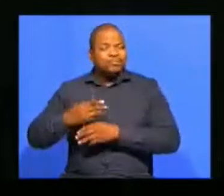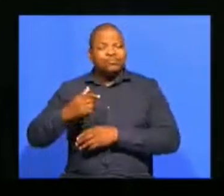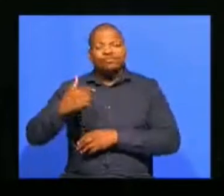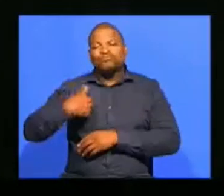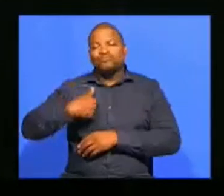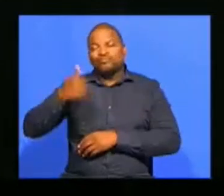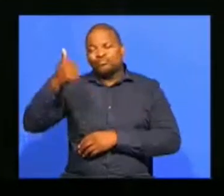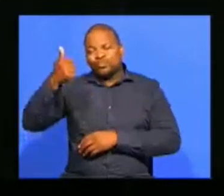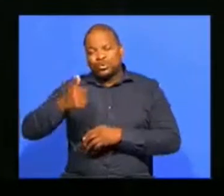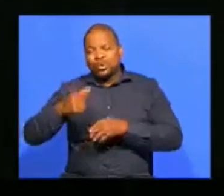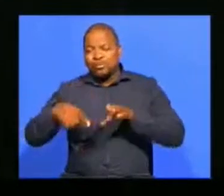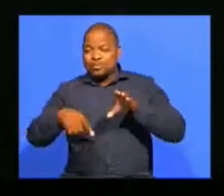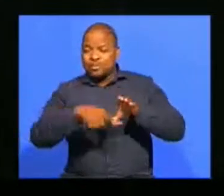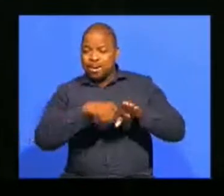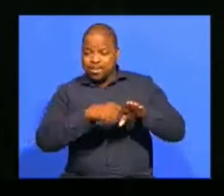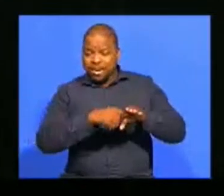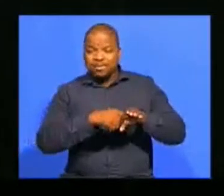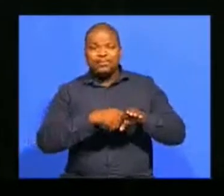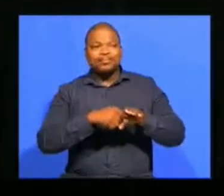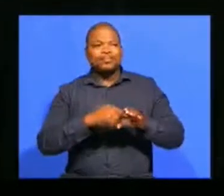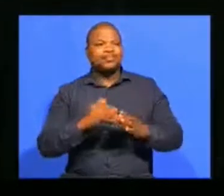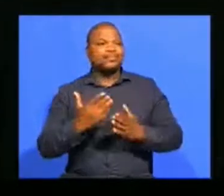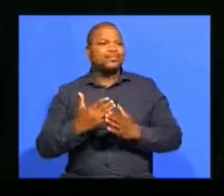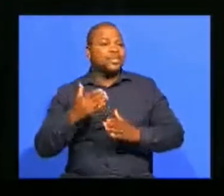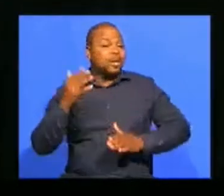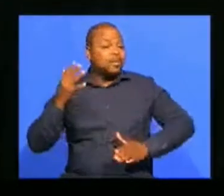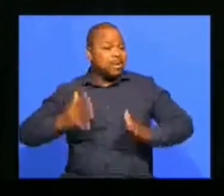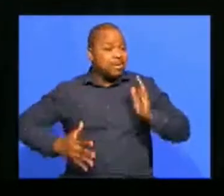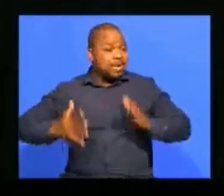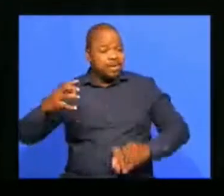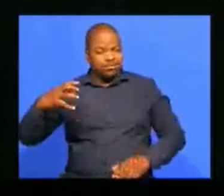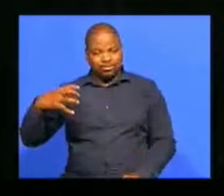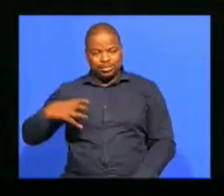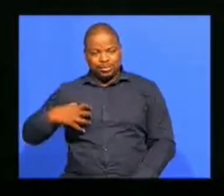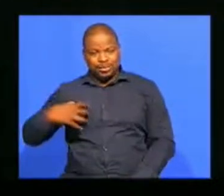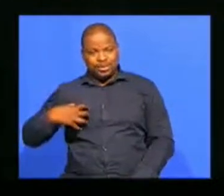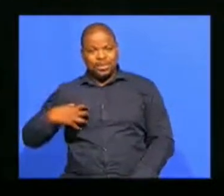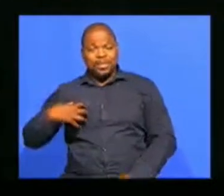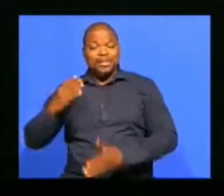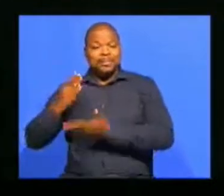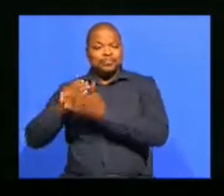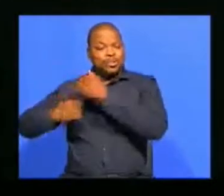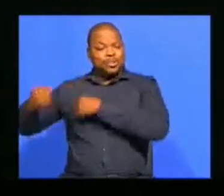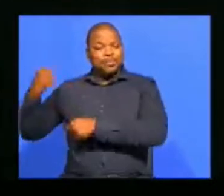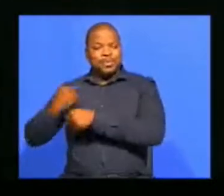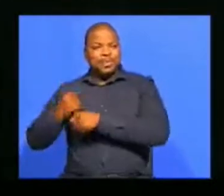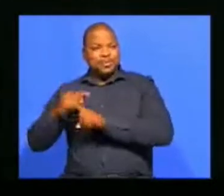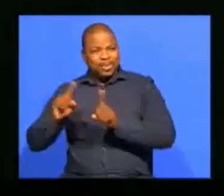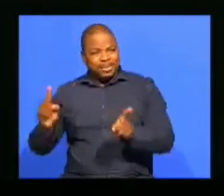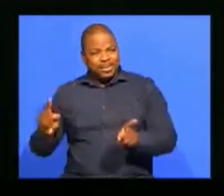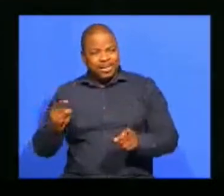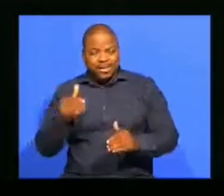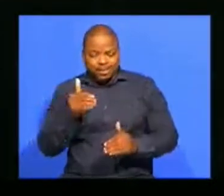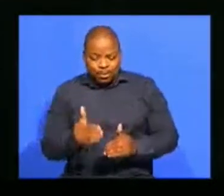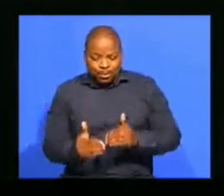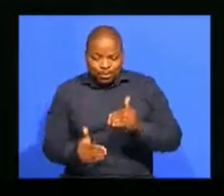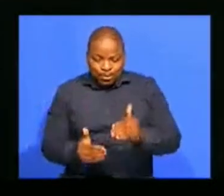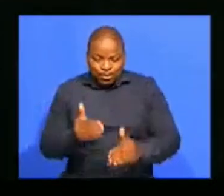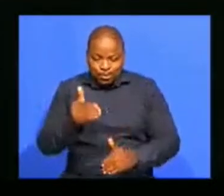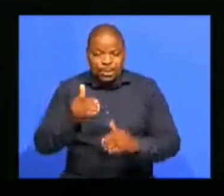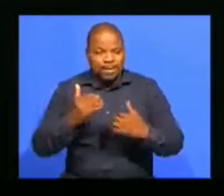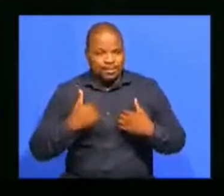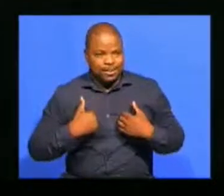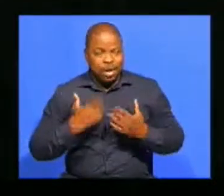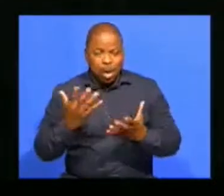relay, we did well. We did the 400-meter athletics women some years ago. But it's patchy.